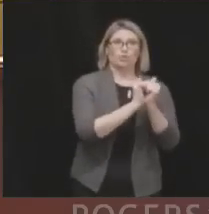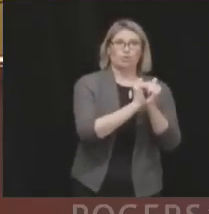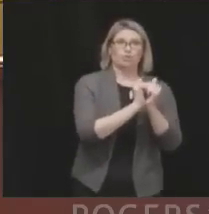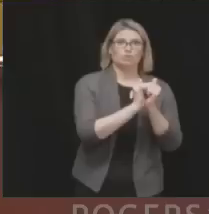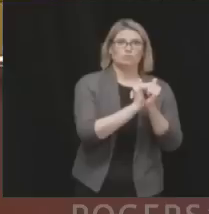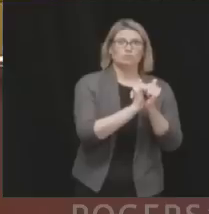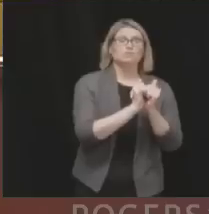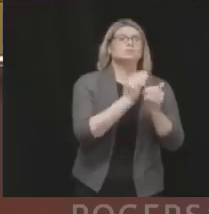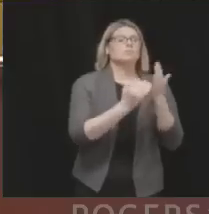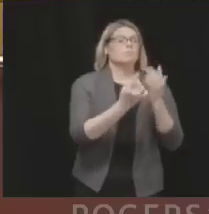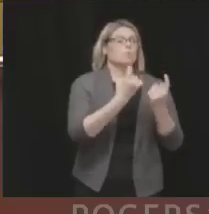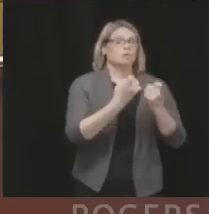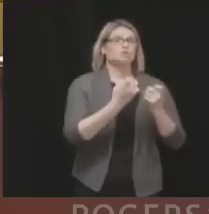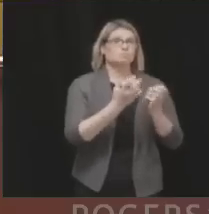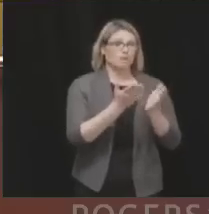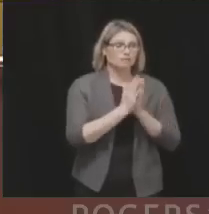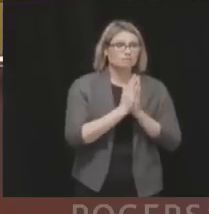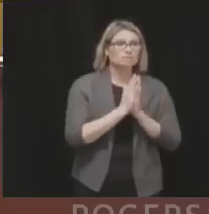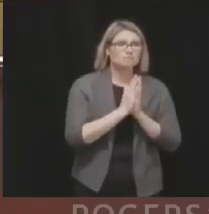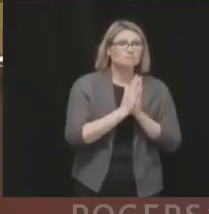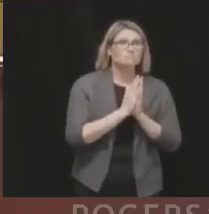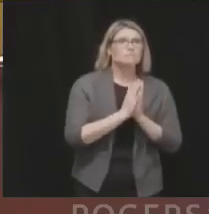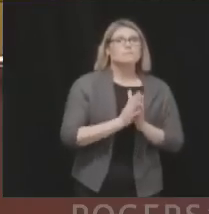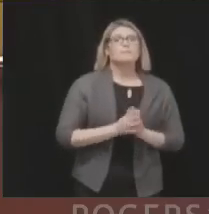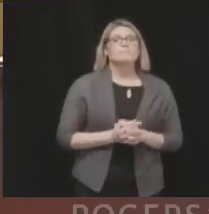So I certainly commend them for it.